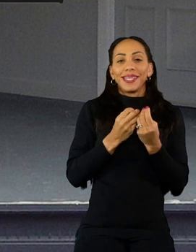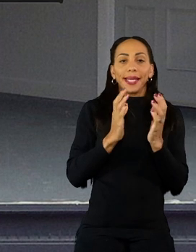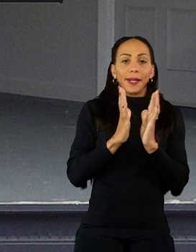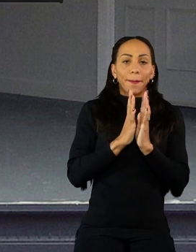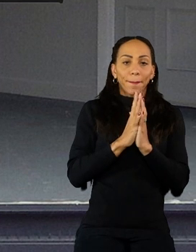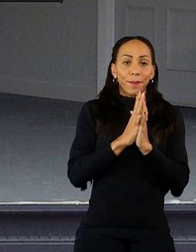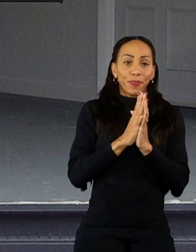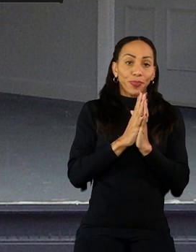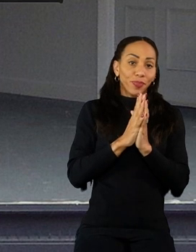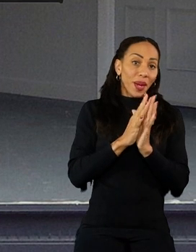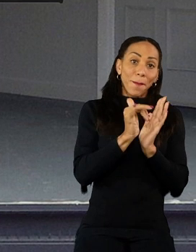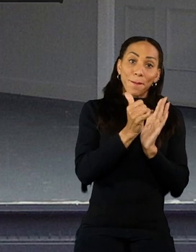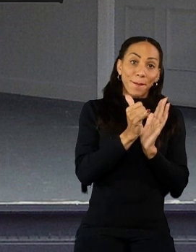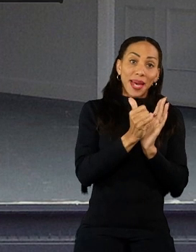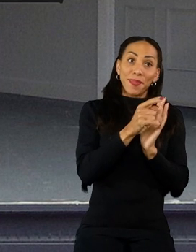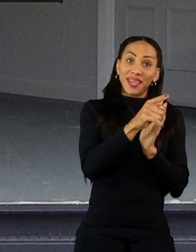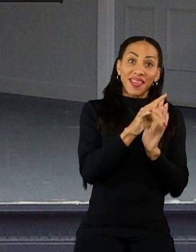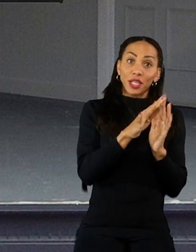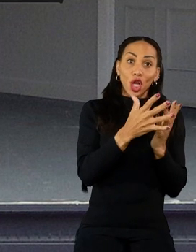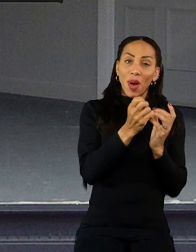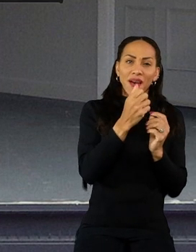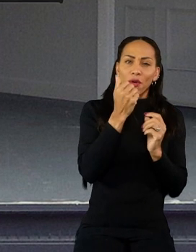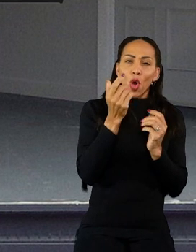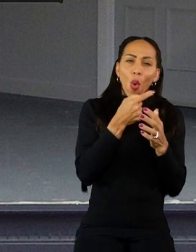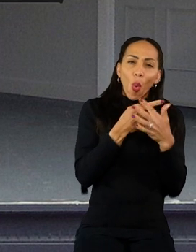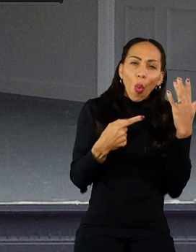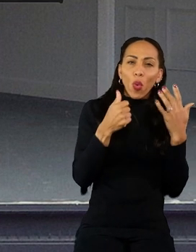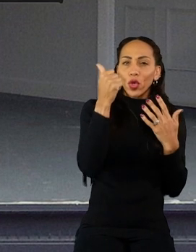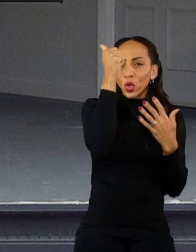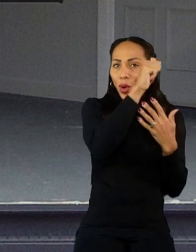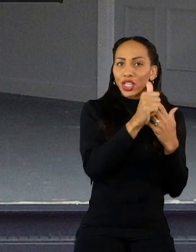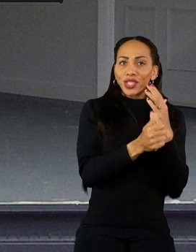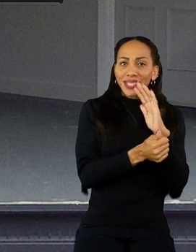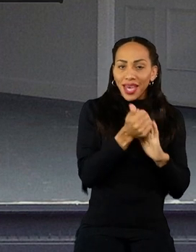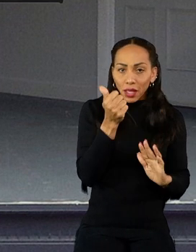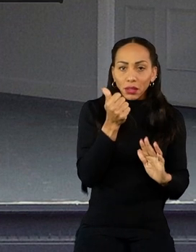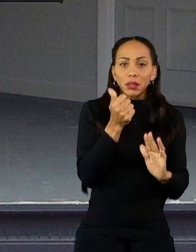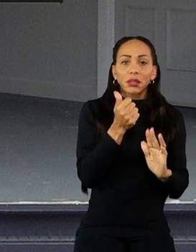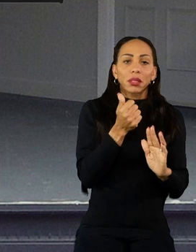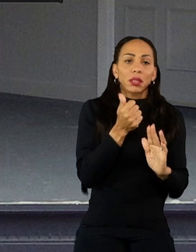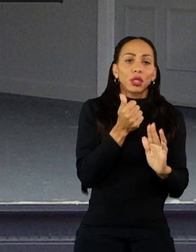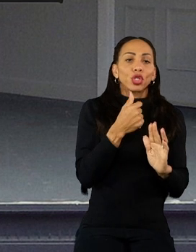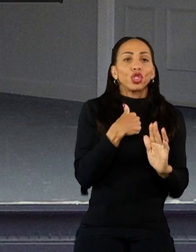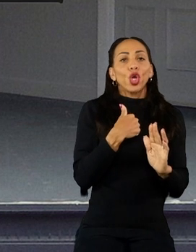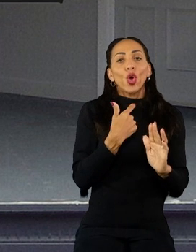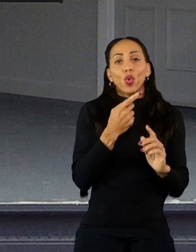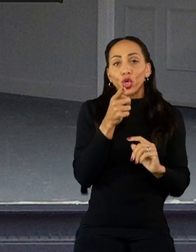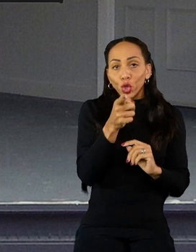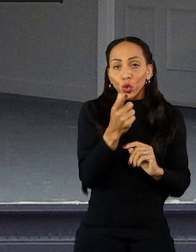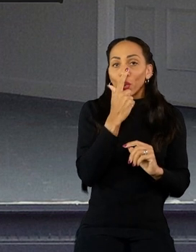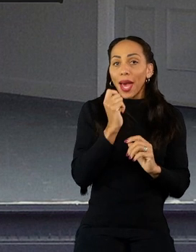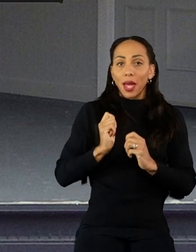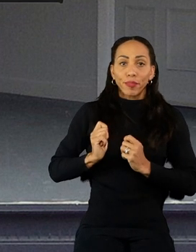So in entirety, it might be that, you know, I mean, it's not, it could be that they might not have all the, they might not have all the knowledge and skills to do all the